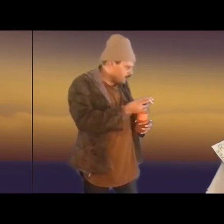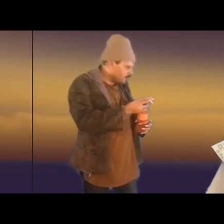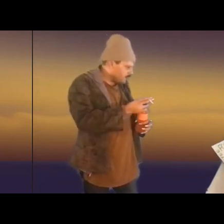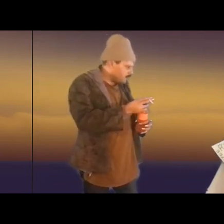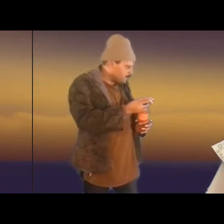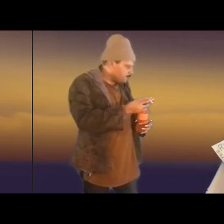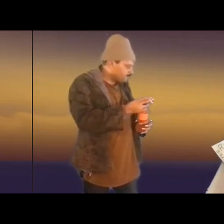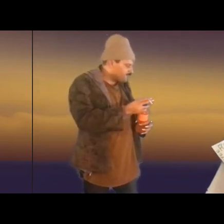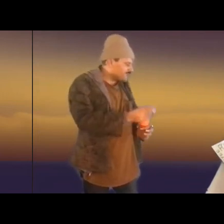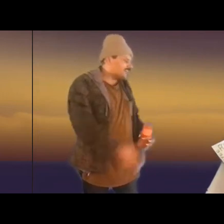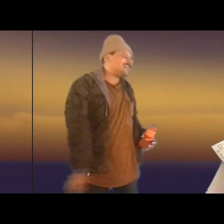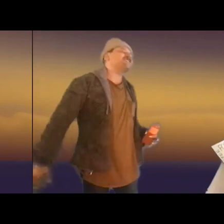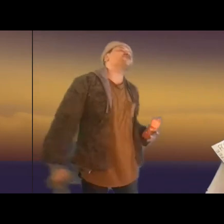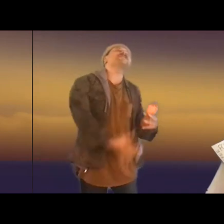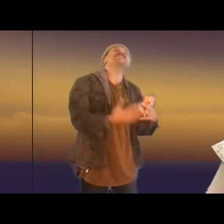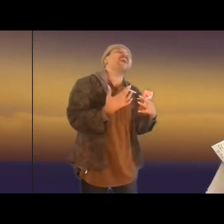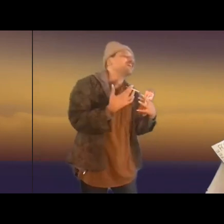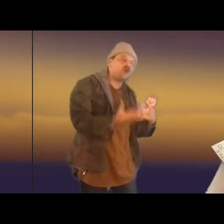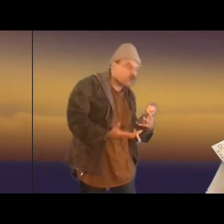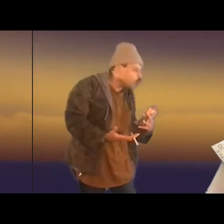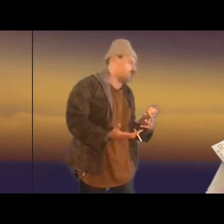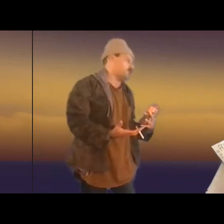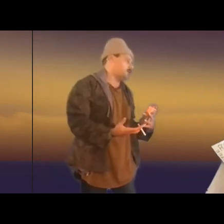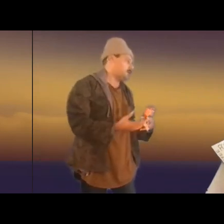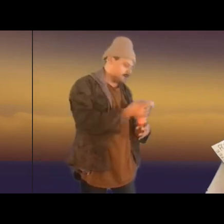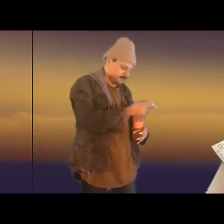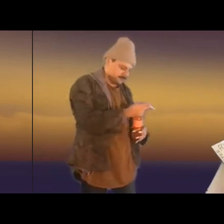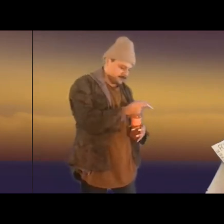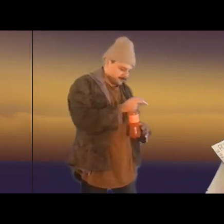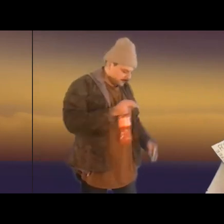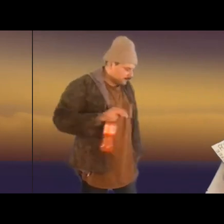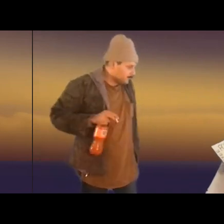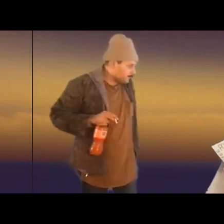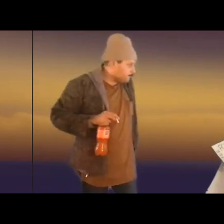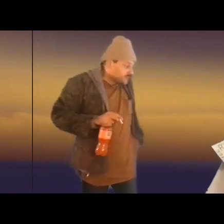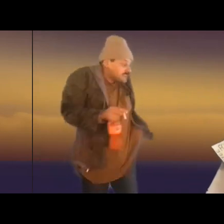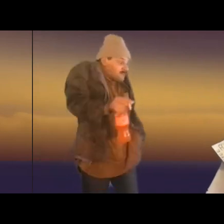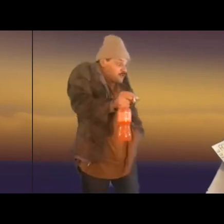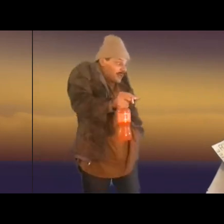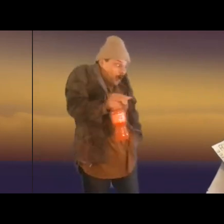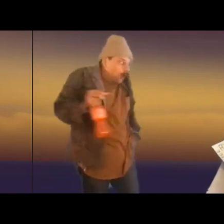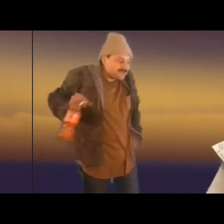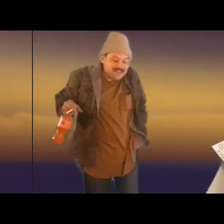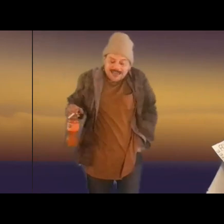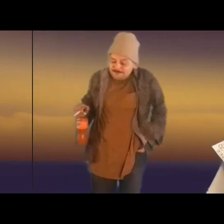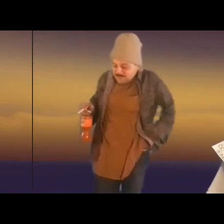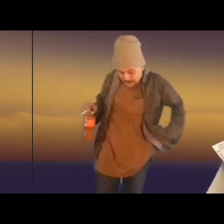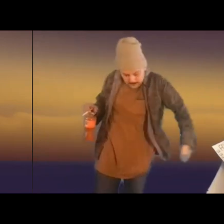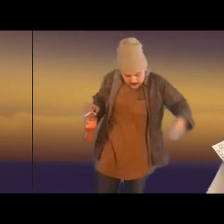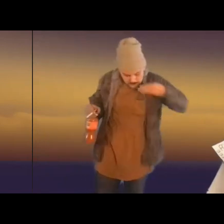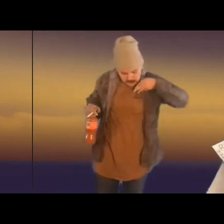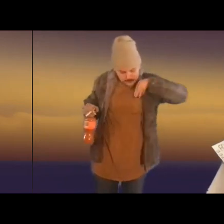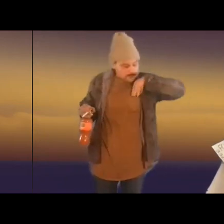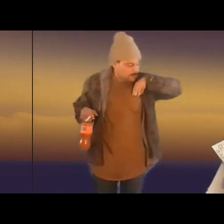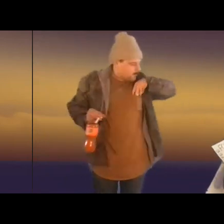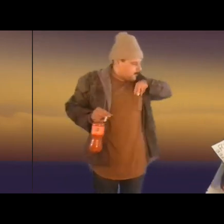into not calling you a bully? It's just not cool. Well, you are. Doesn't mean you gotta call me names.